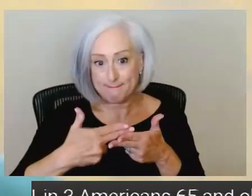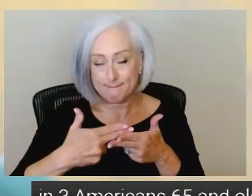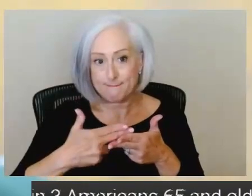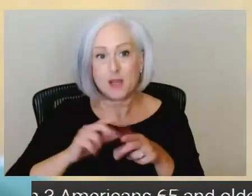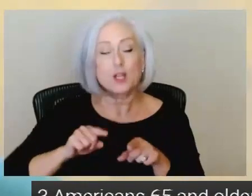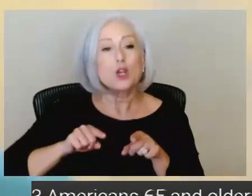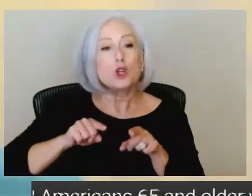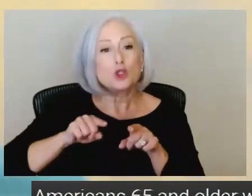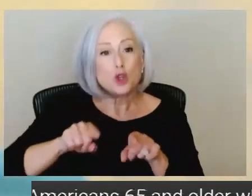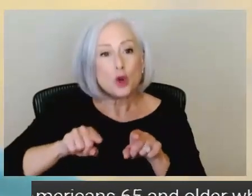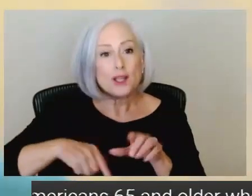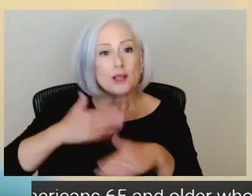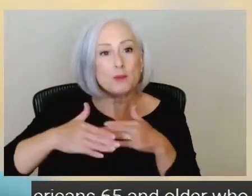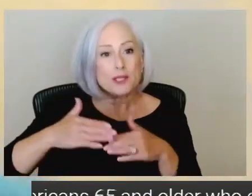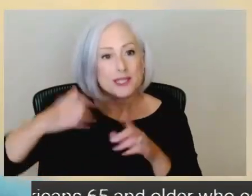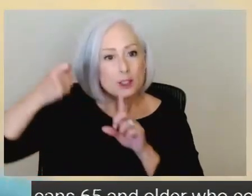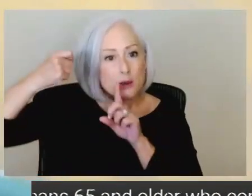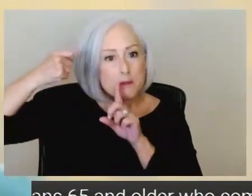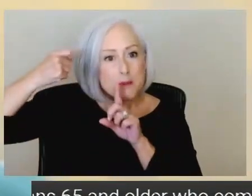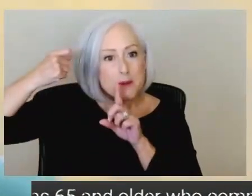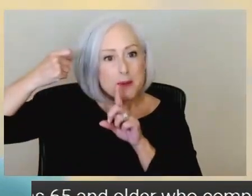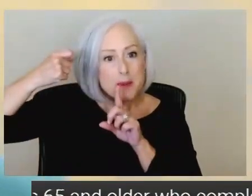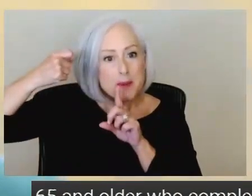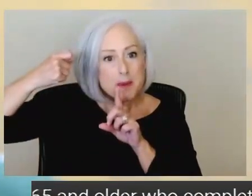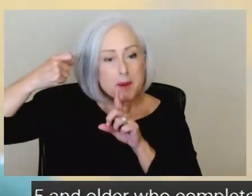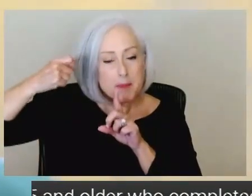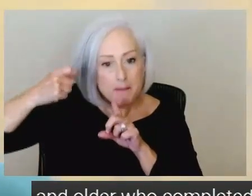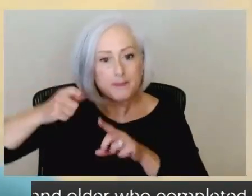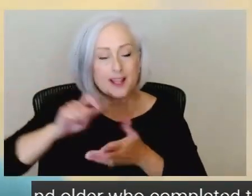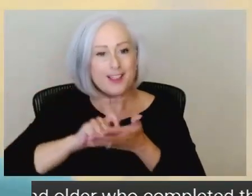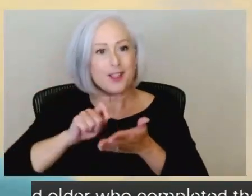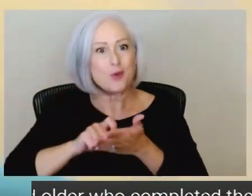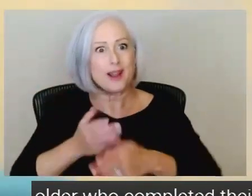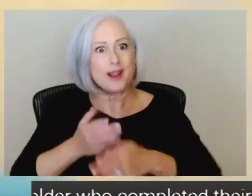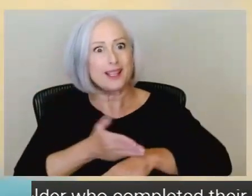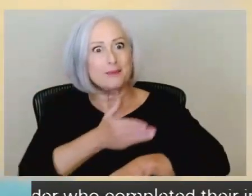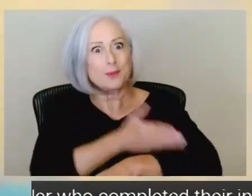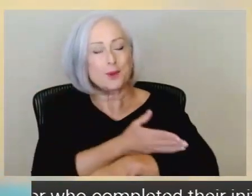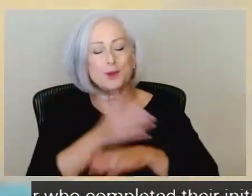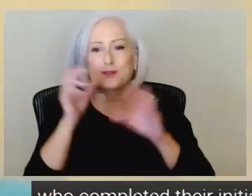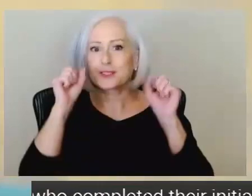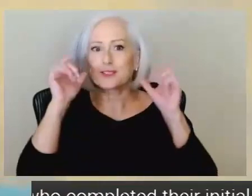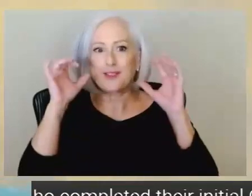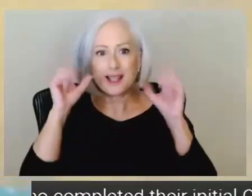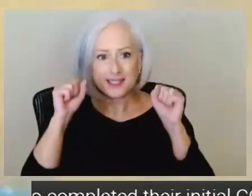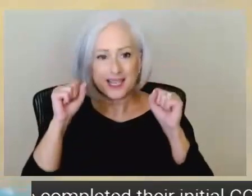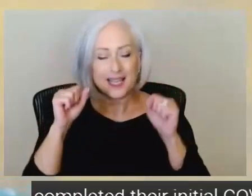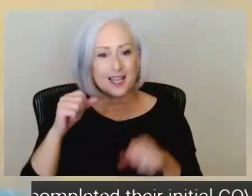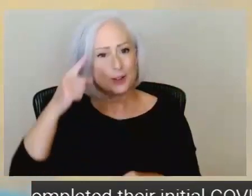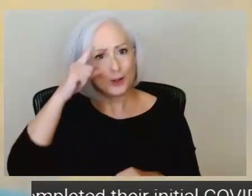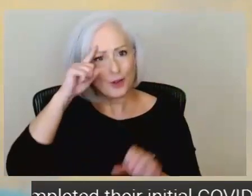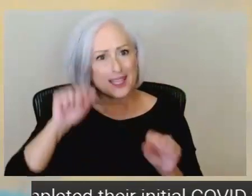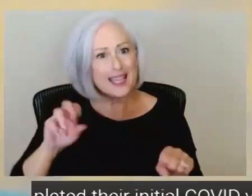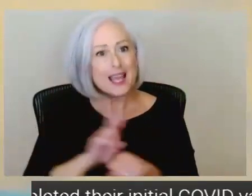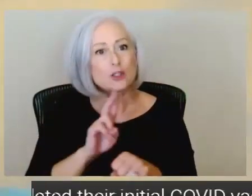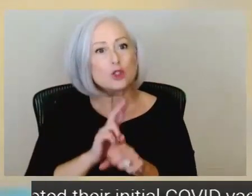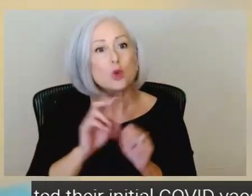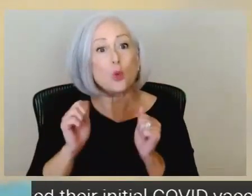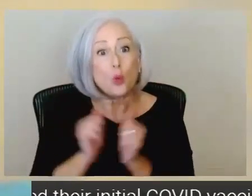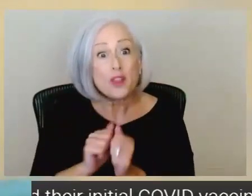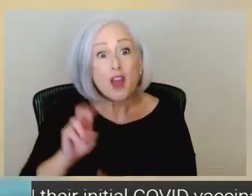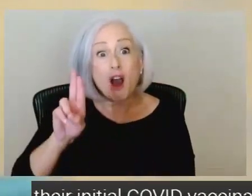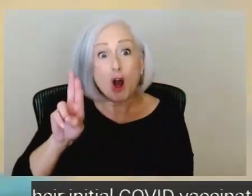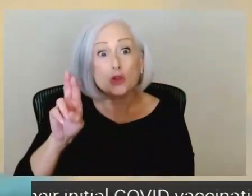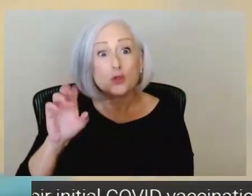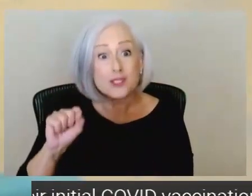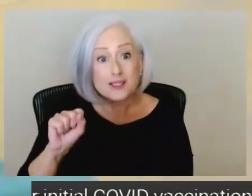writing starts to improve, and it's pretty dramatic. That's fascinating. It is fascinating. And to think you could do this with an ultrasound wave that heats up the